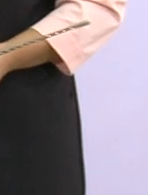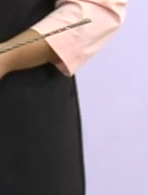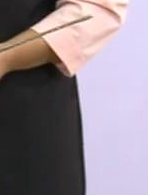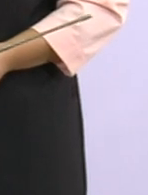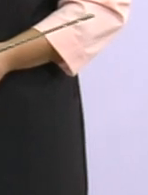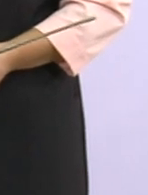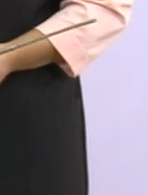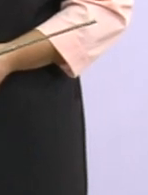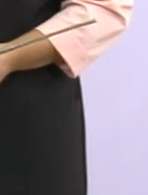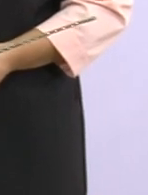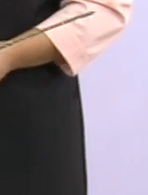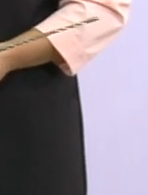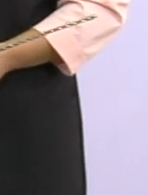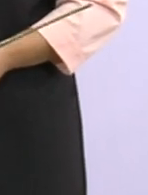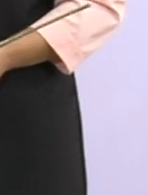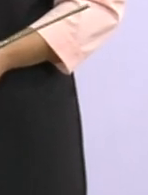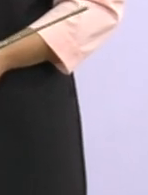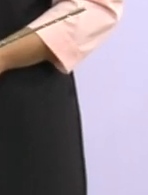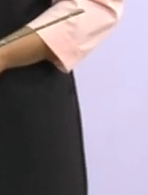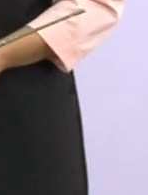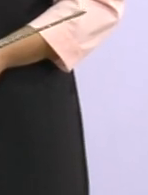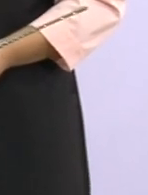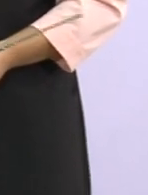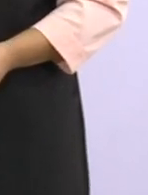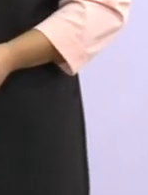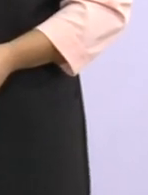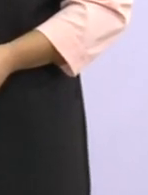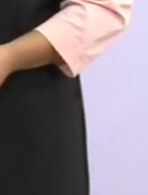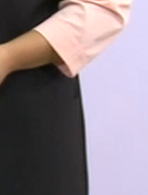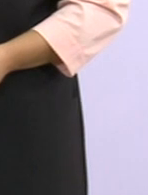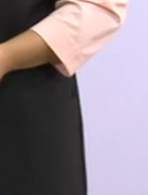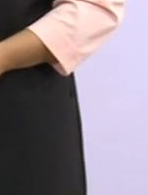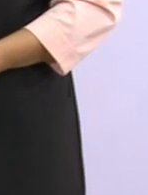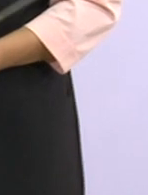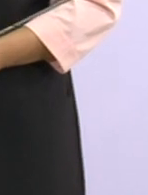levels. What is amazing about Astana Arena?